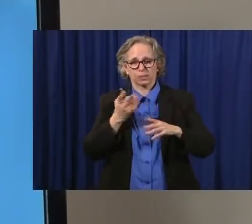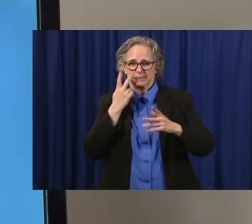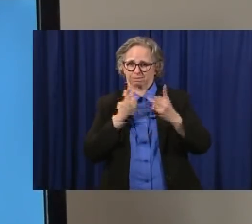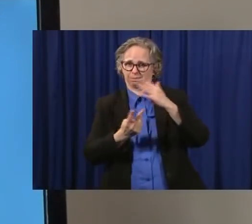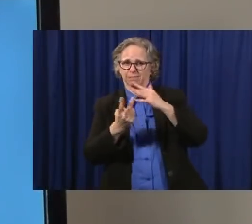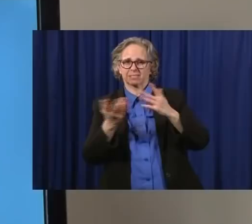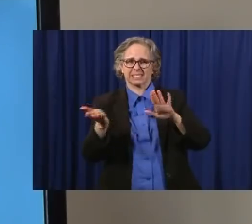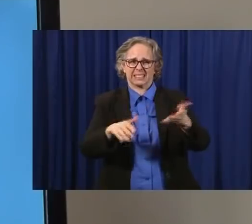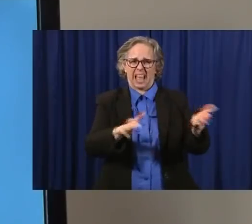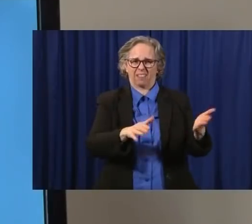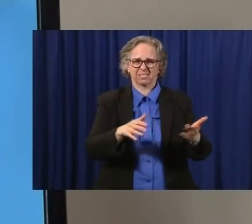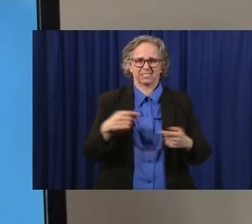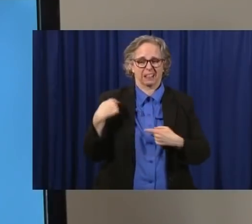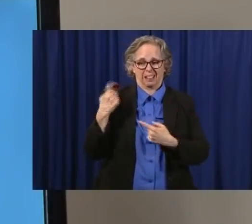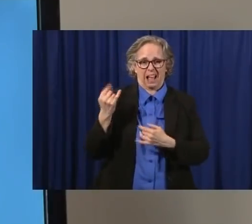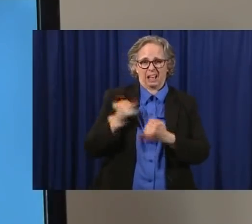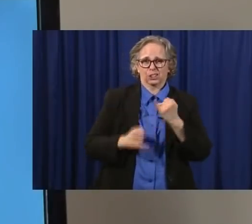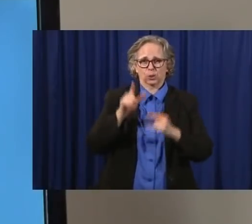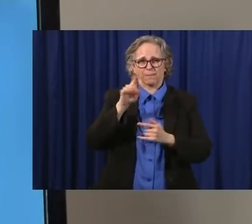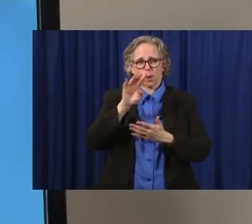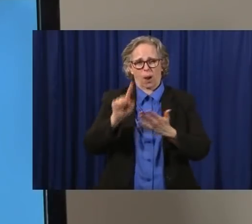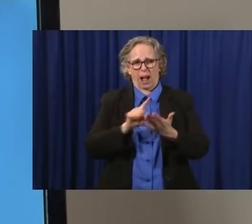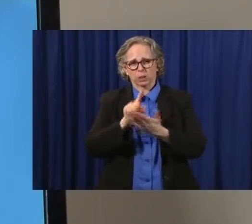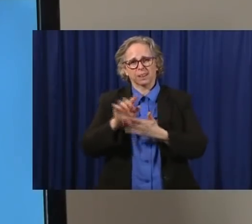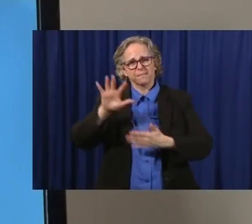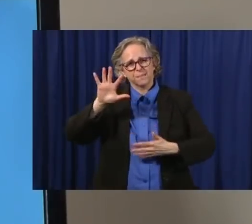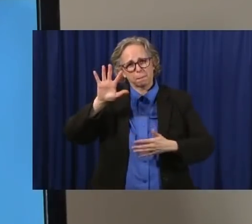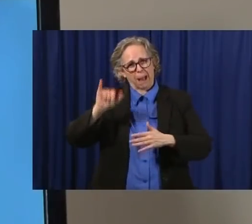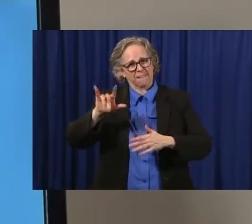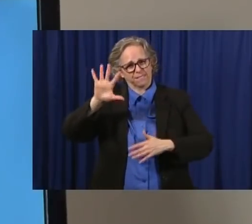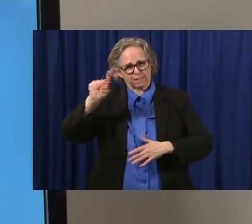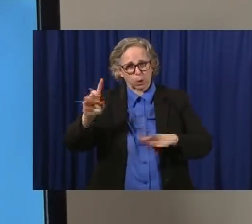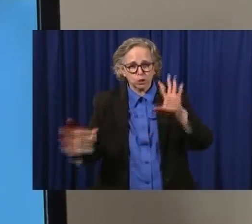by 51 to be a total of